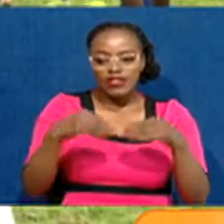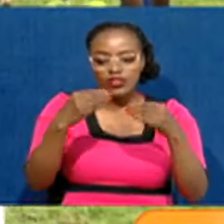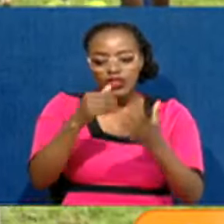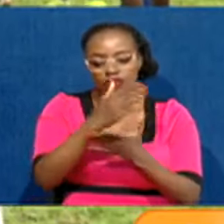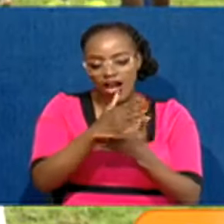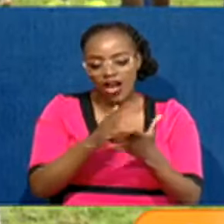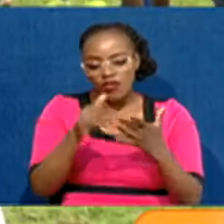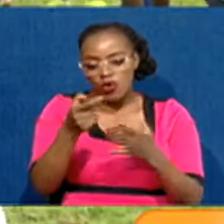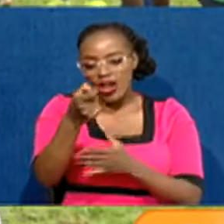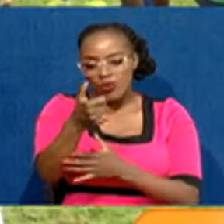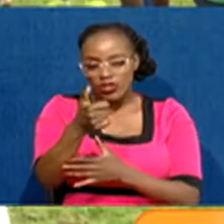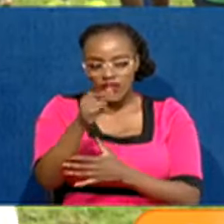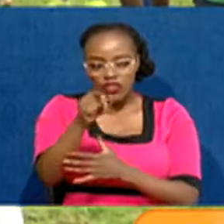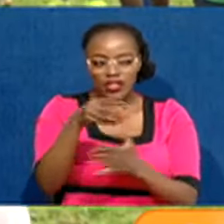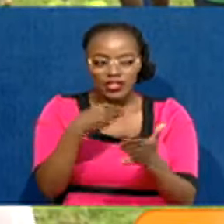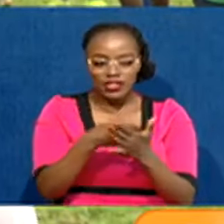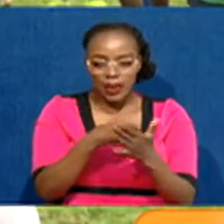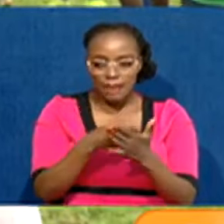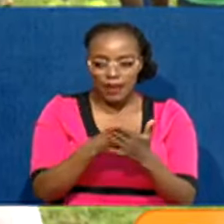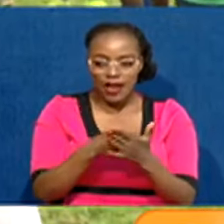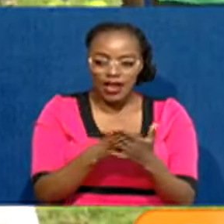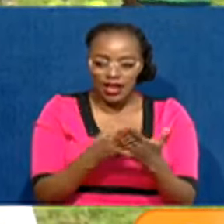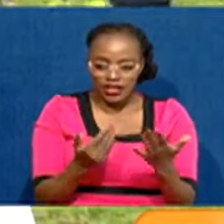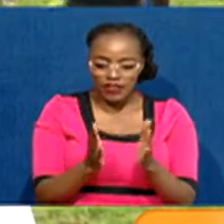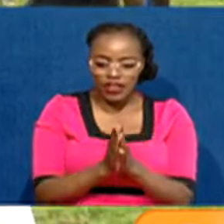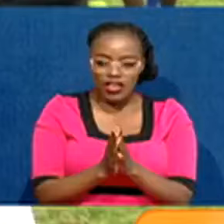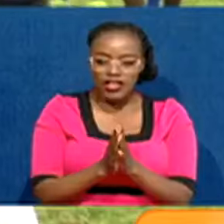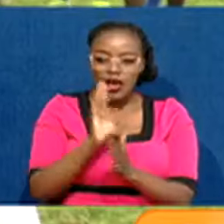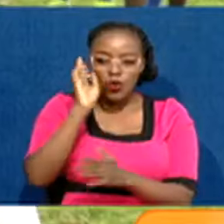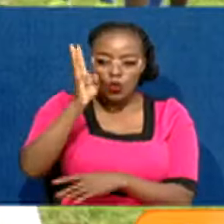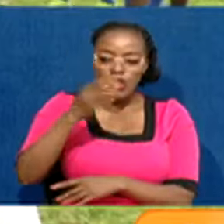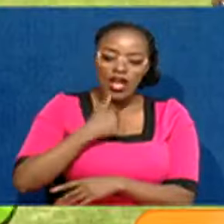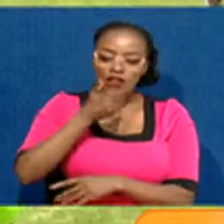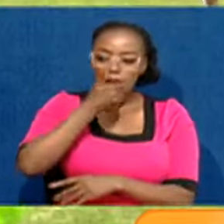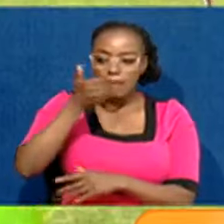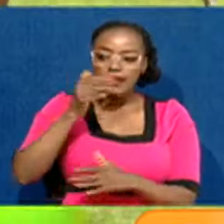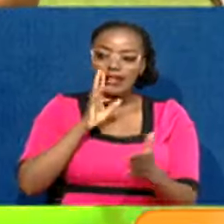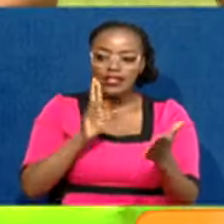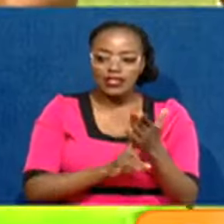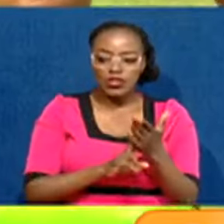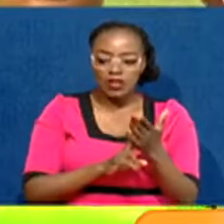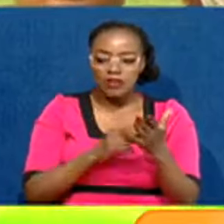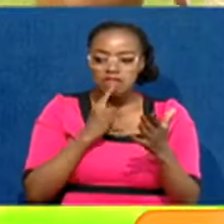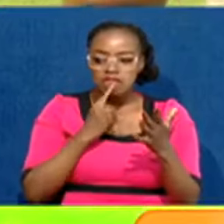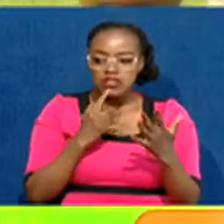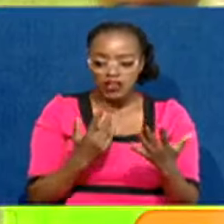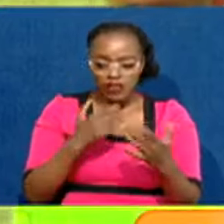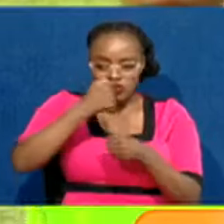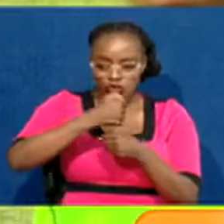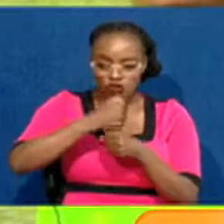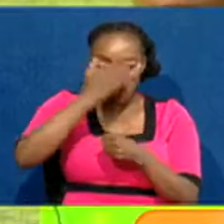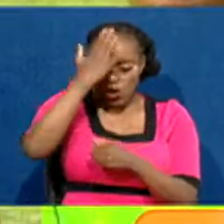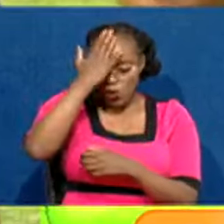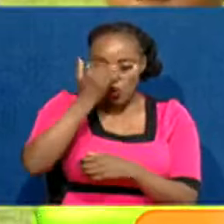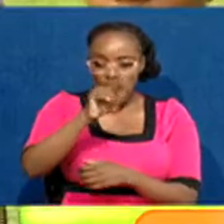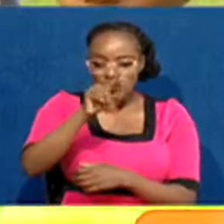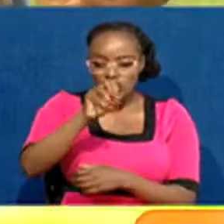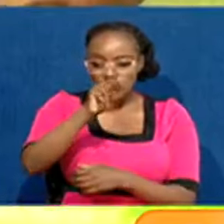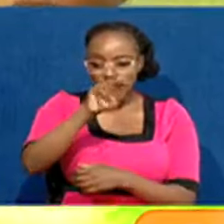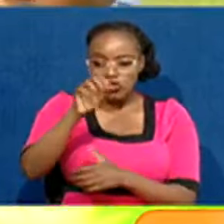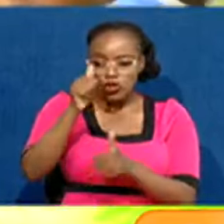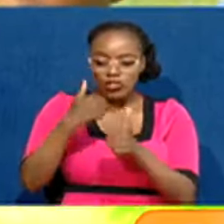or a quarter of that amount. And we are going to have better results. Chelsea sema tuko relegation zone kwa sababu mwenye ako nyuma yetu